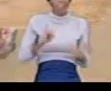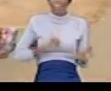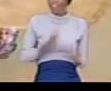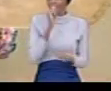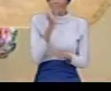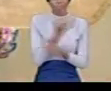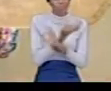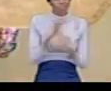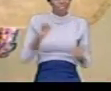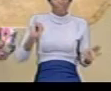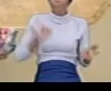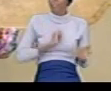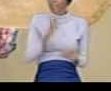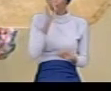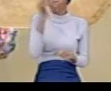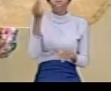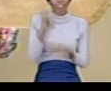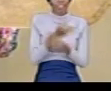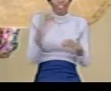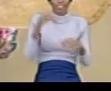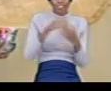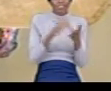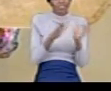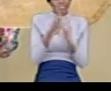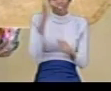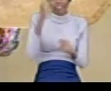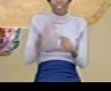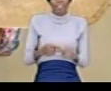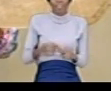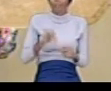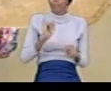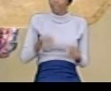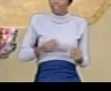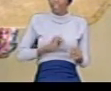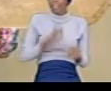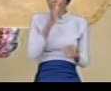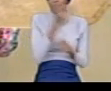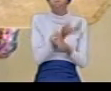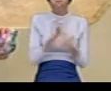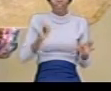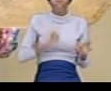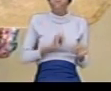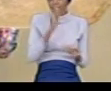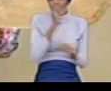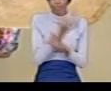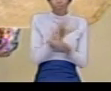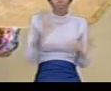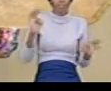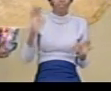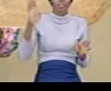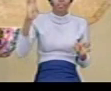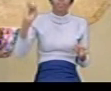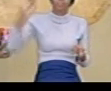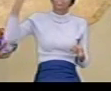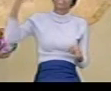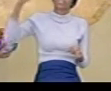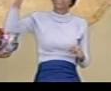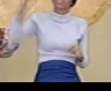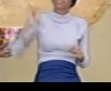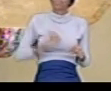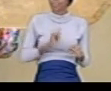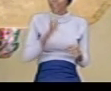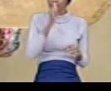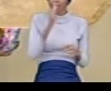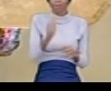I'm free, I'm free in Jesus' name. Yes, I'm free, and I'm free. By the grace of God,